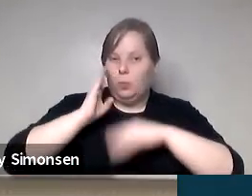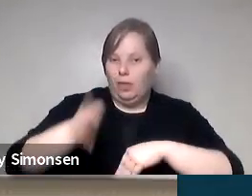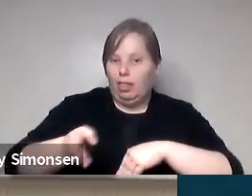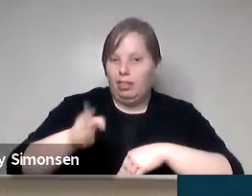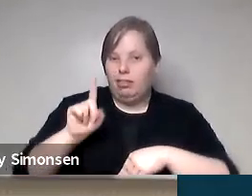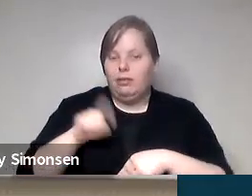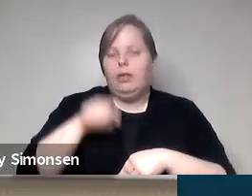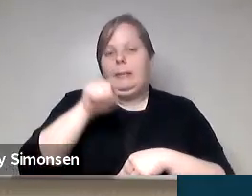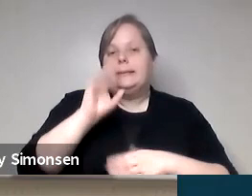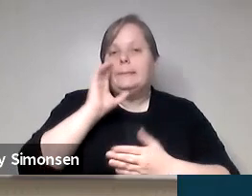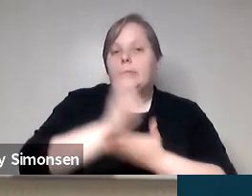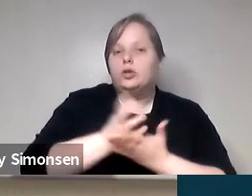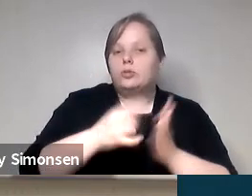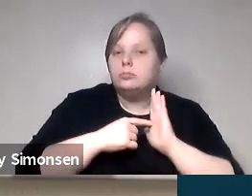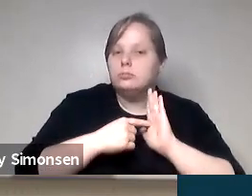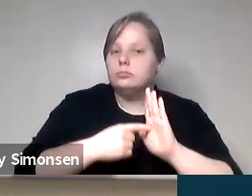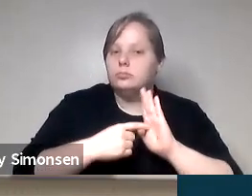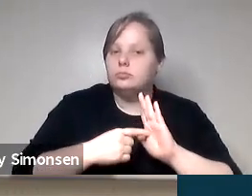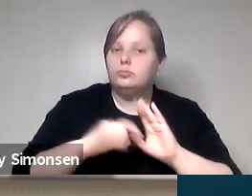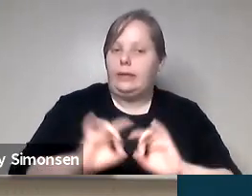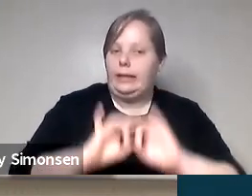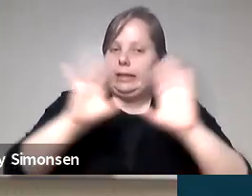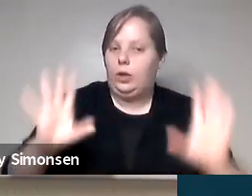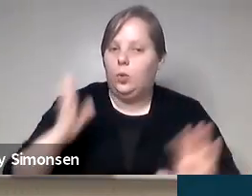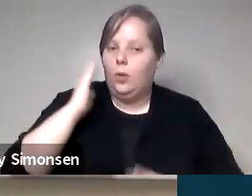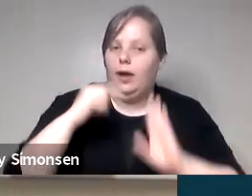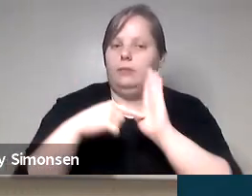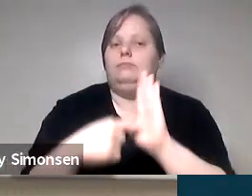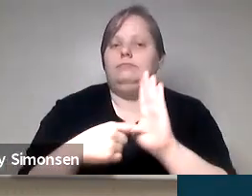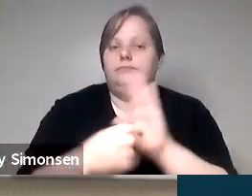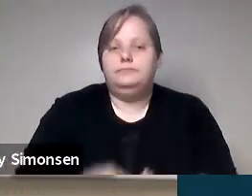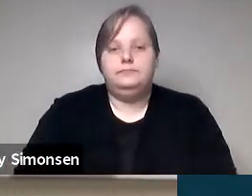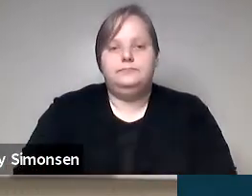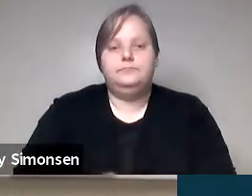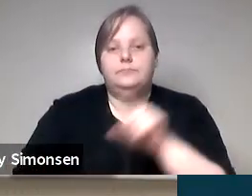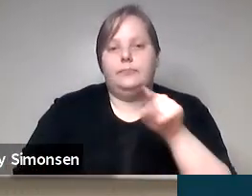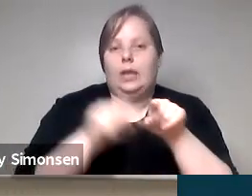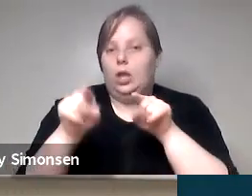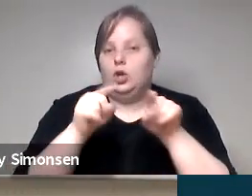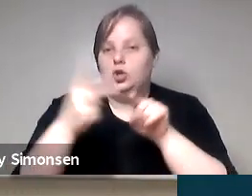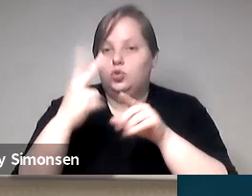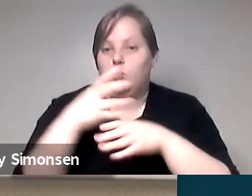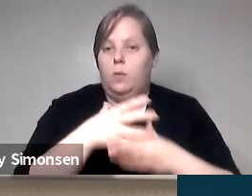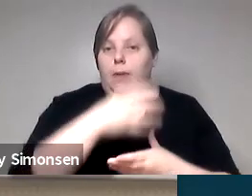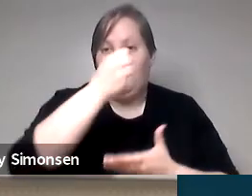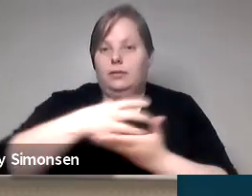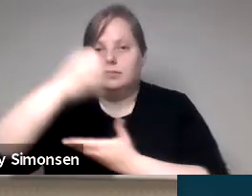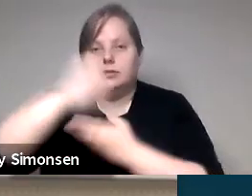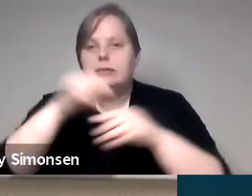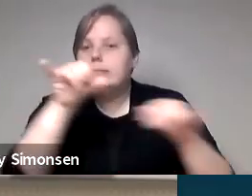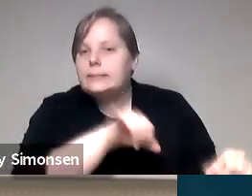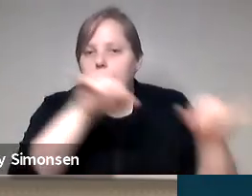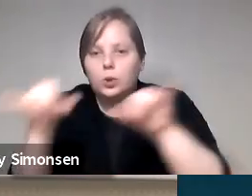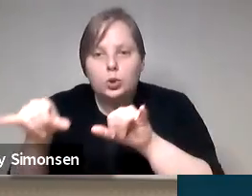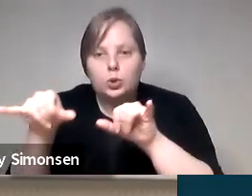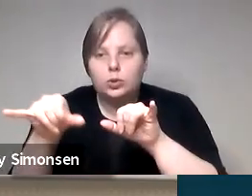this picture, I want you to see this, and this is why I have this one in here. These two bottles are very similar. And if